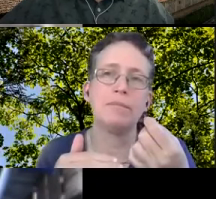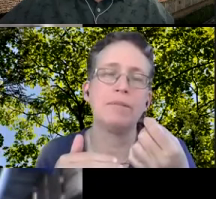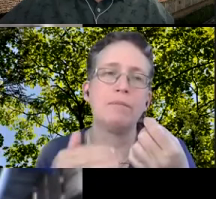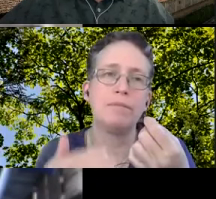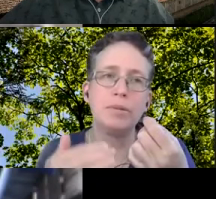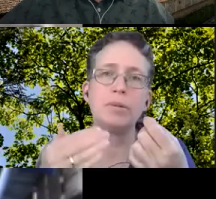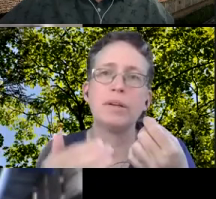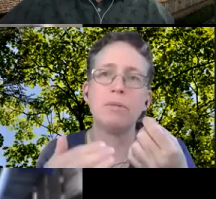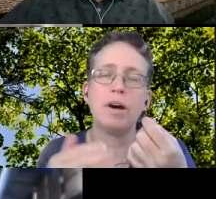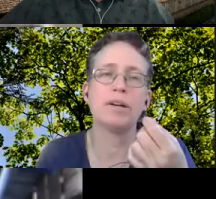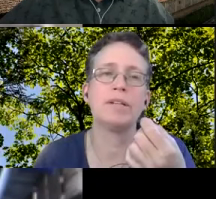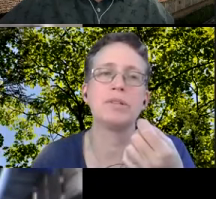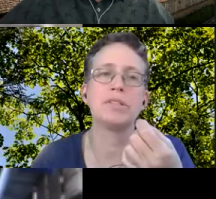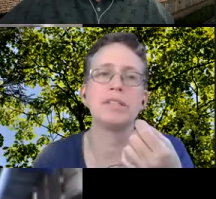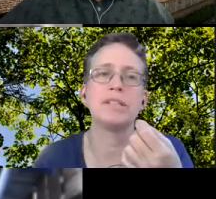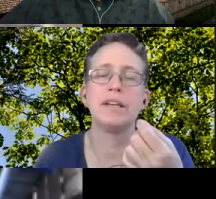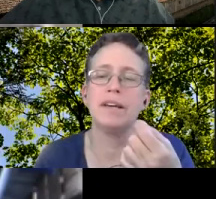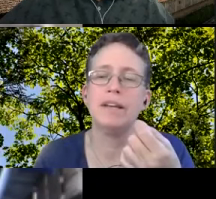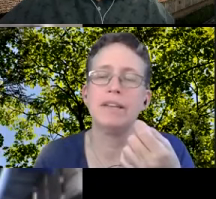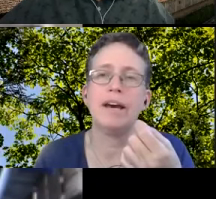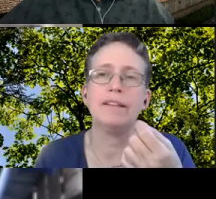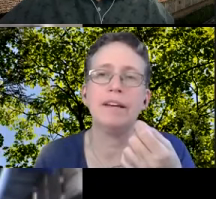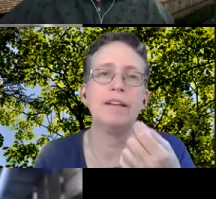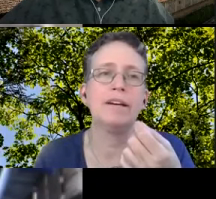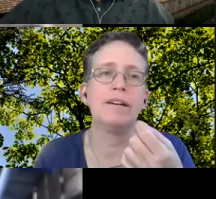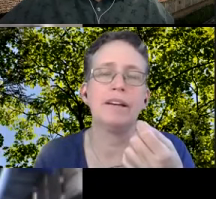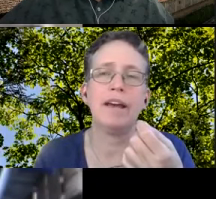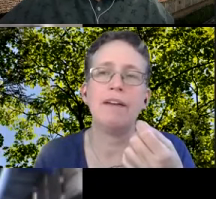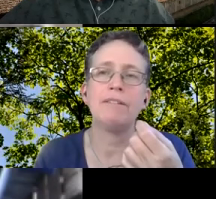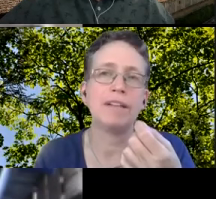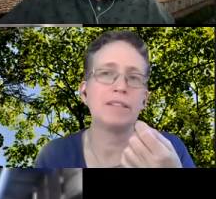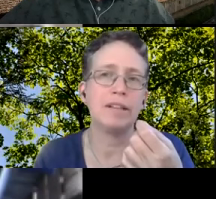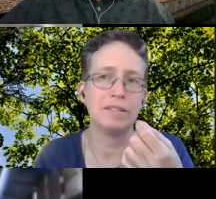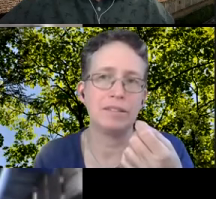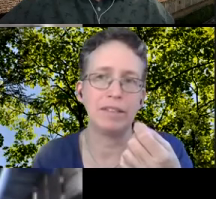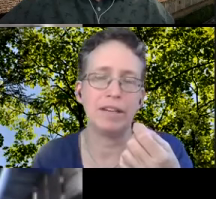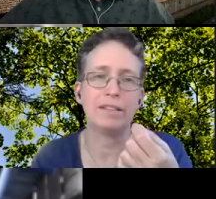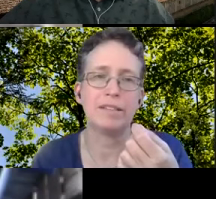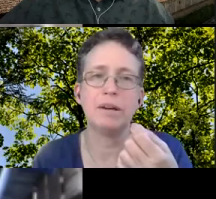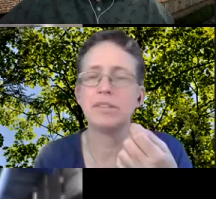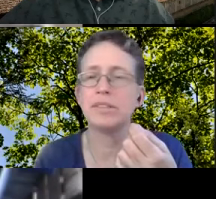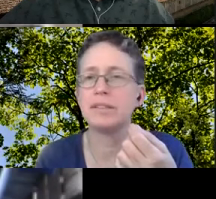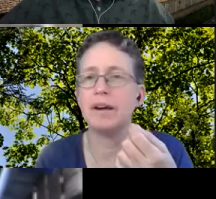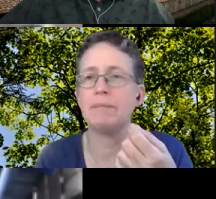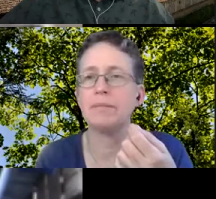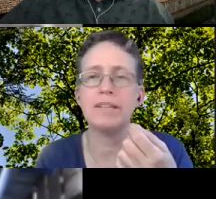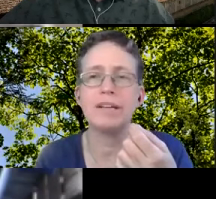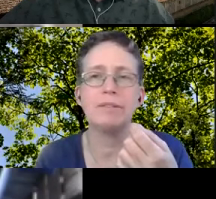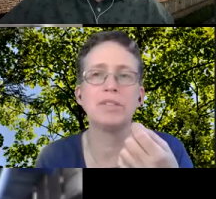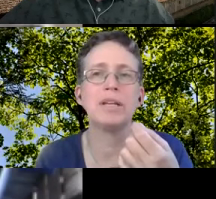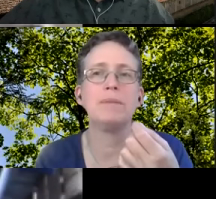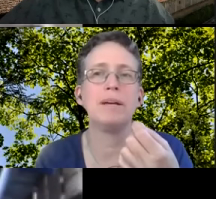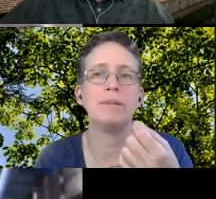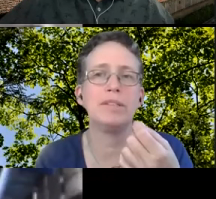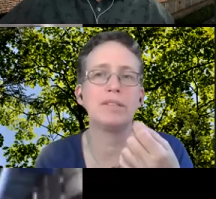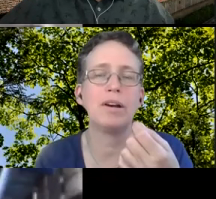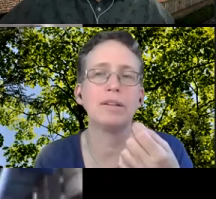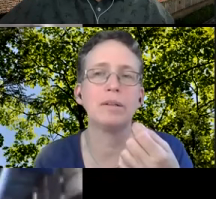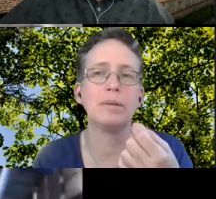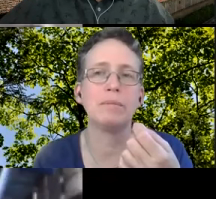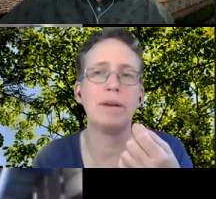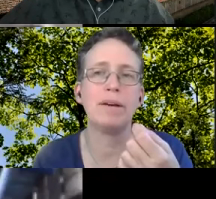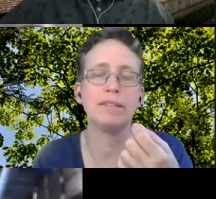from food and water resources that then have effects on lots of different things. So I'll just, we'll get to evolution in a minute, but let me just